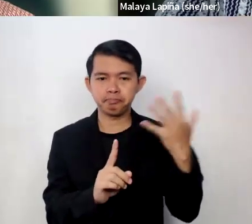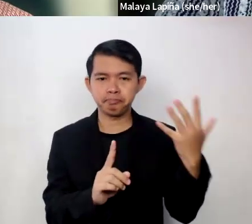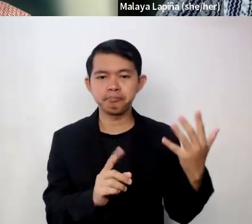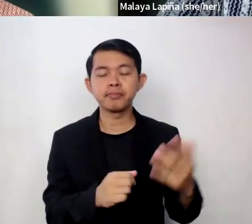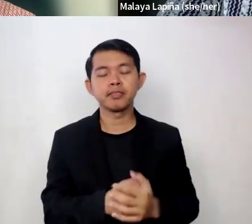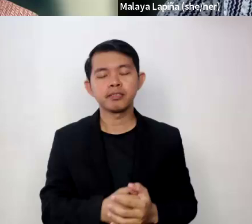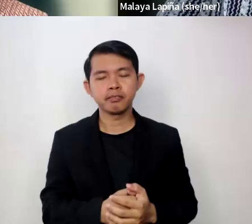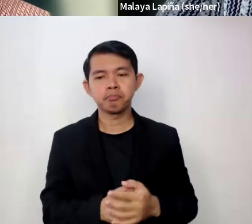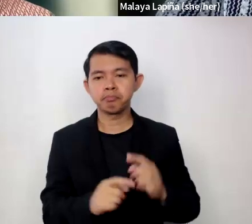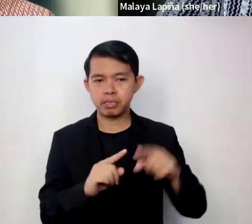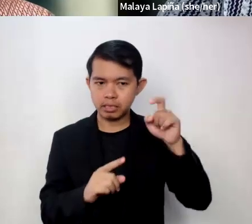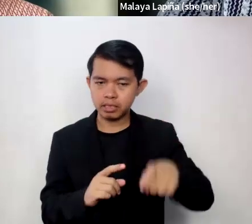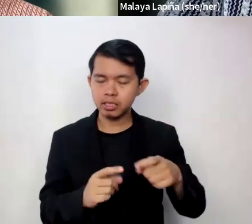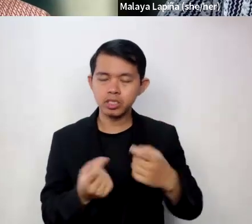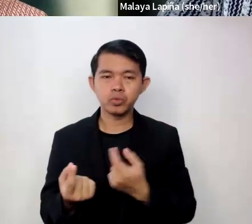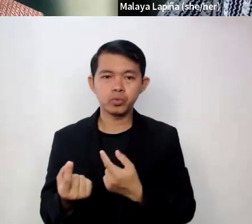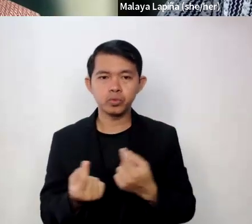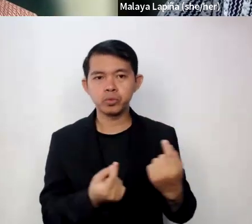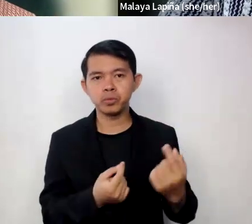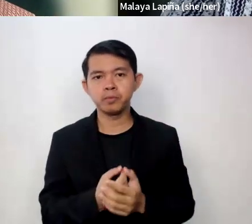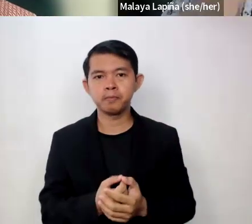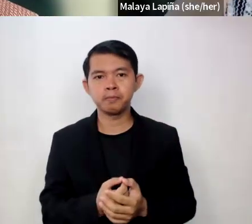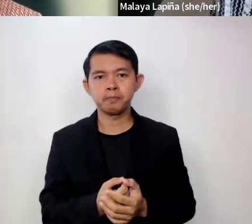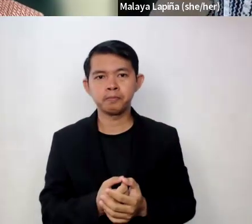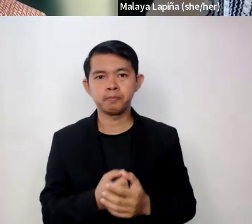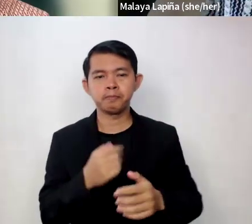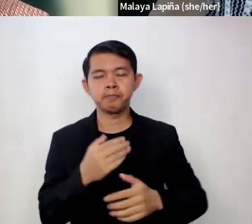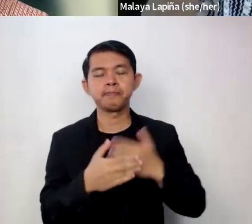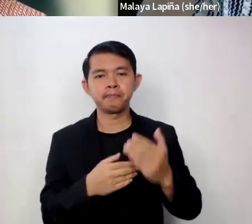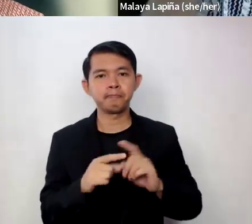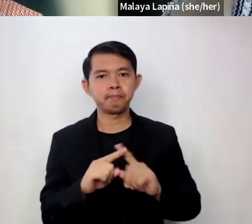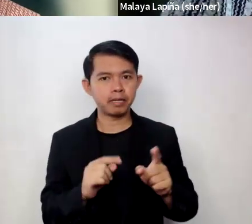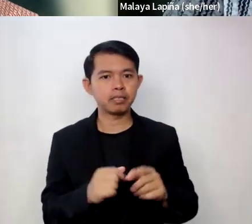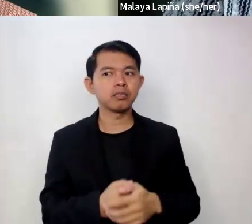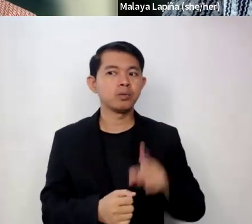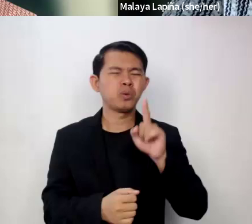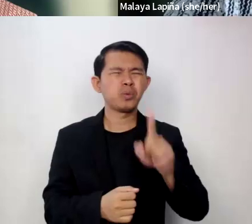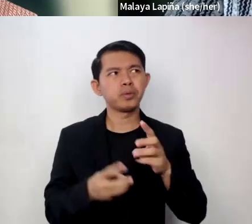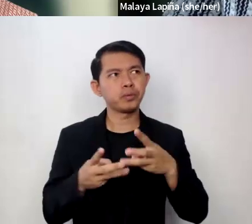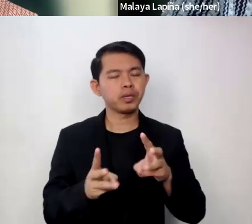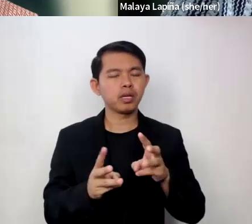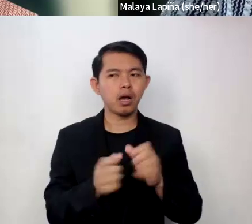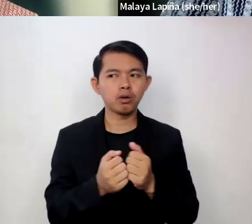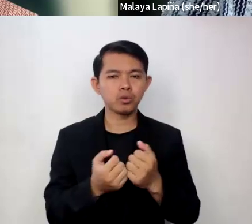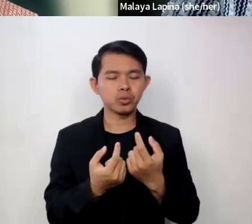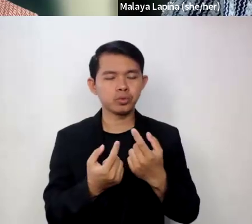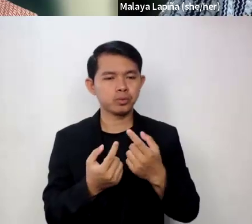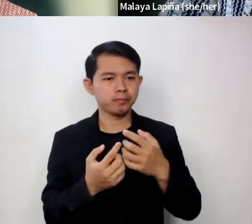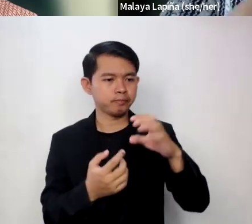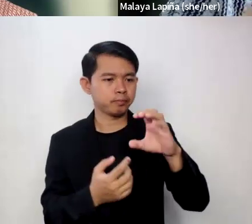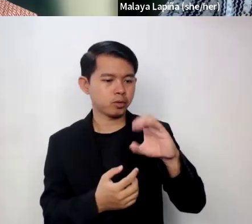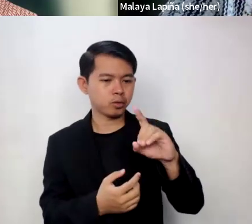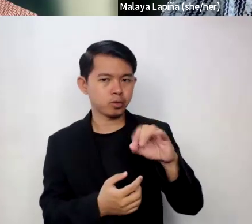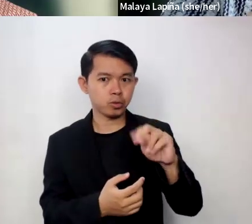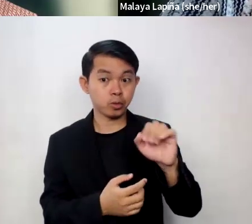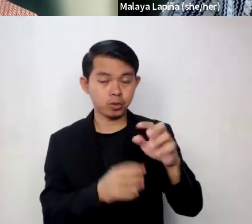that. Because for me, in one way of doing decolonial work, we need to first establish,